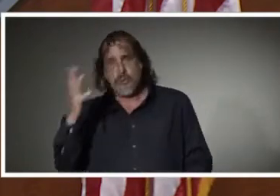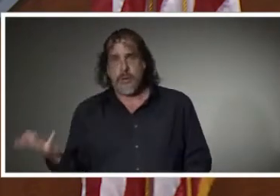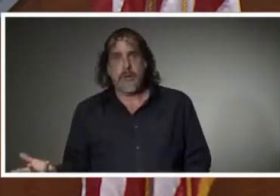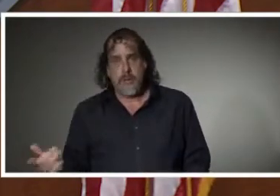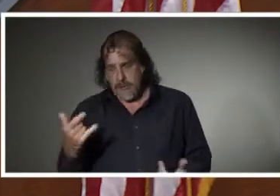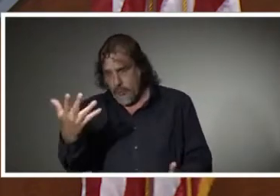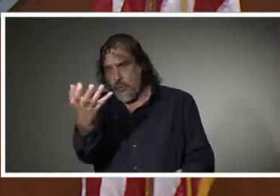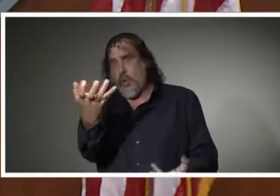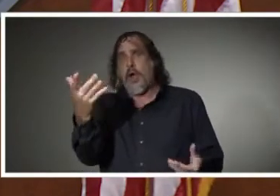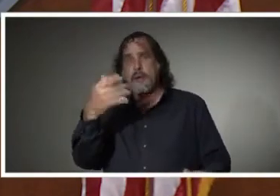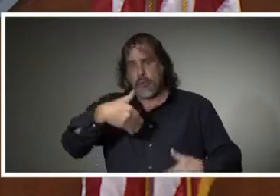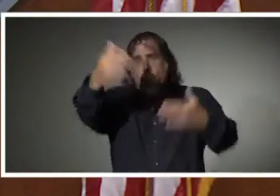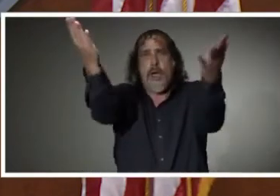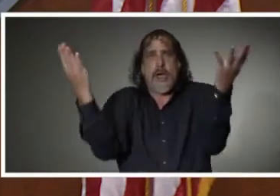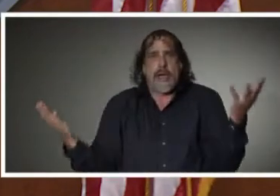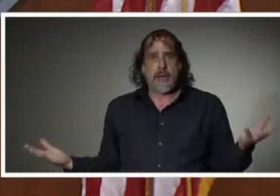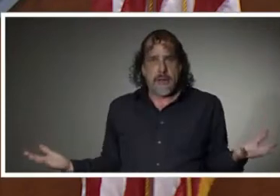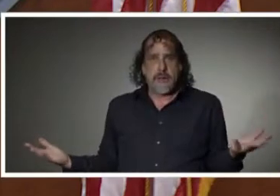oneself.